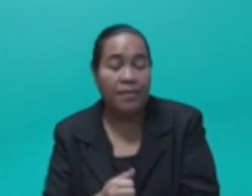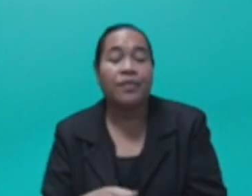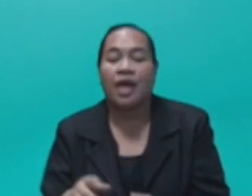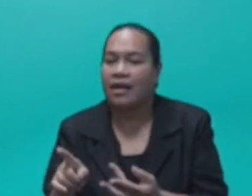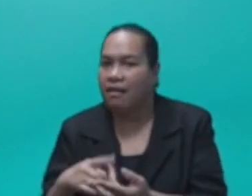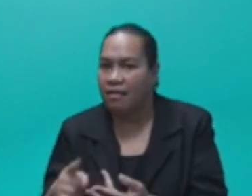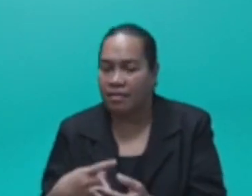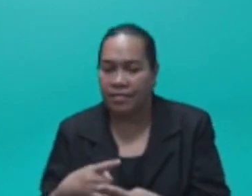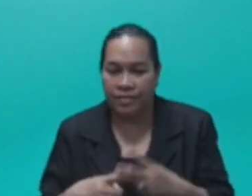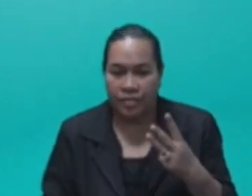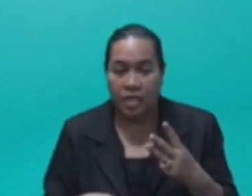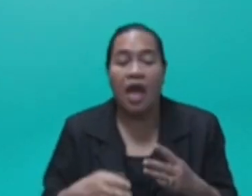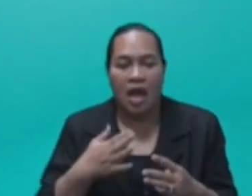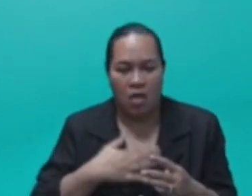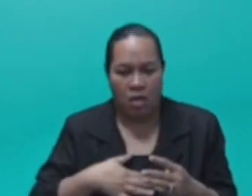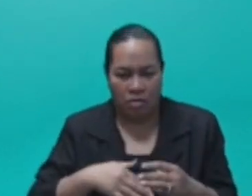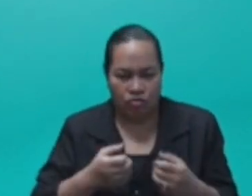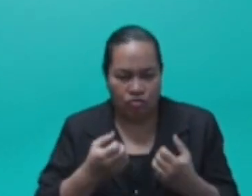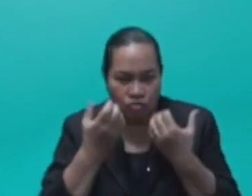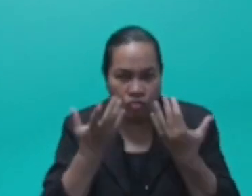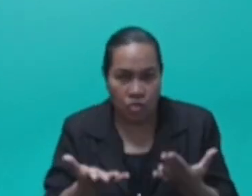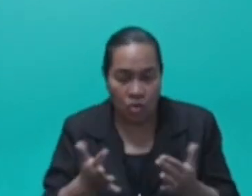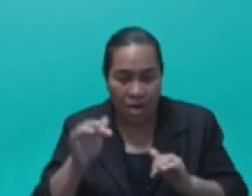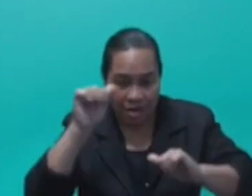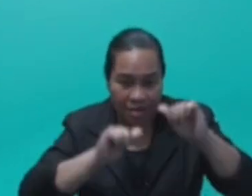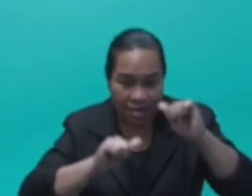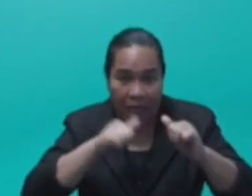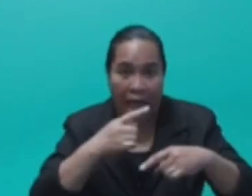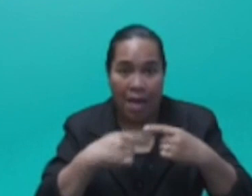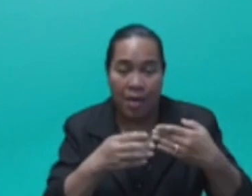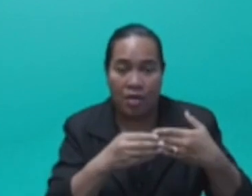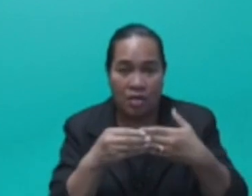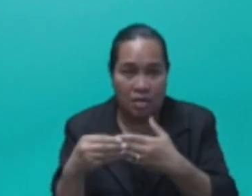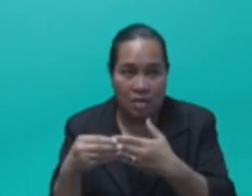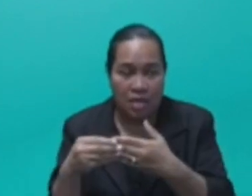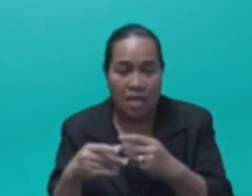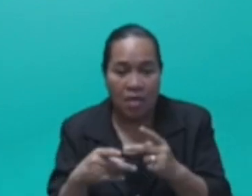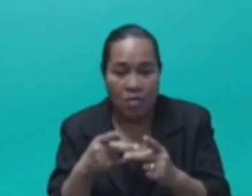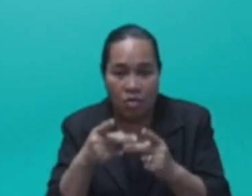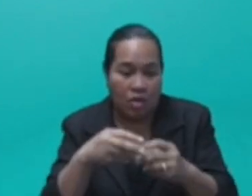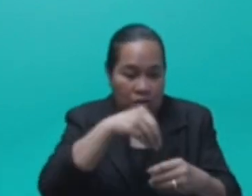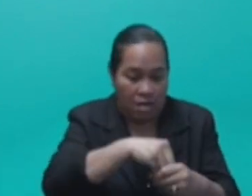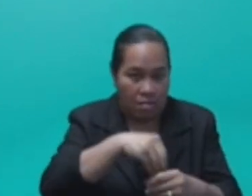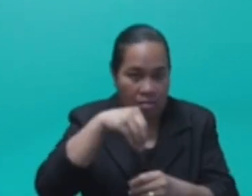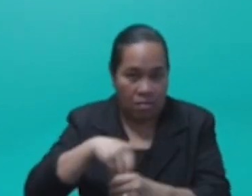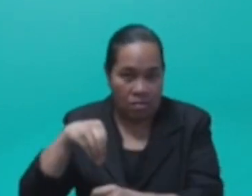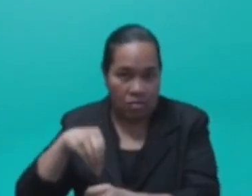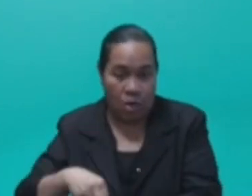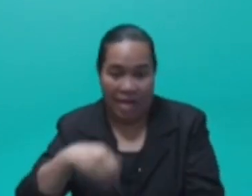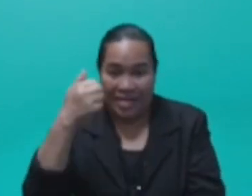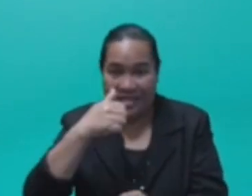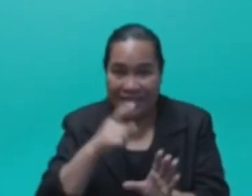time, I will also provide a comparative analysis of the leadership and progress within the institutions over the past 16